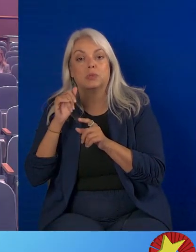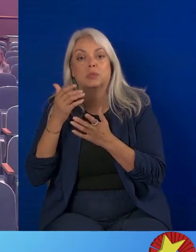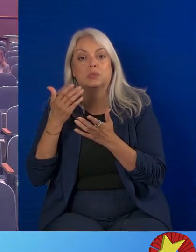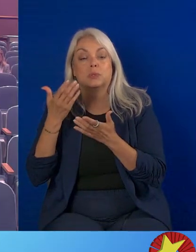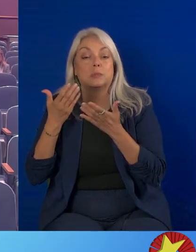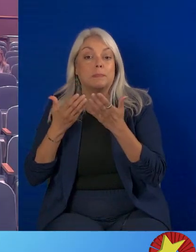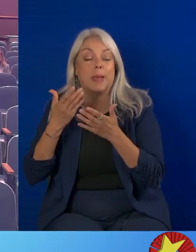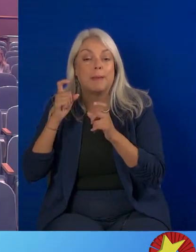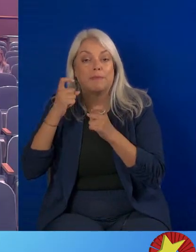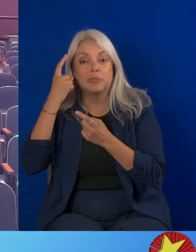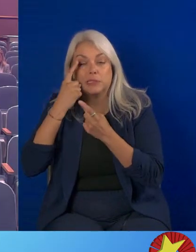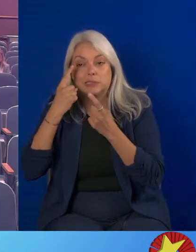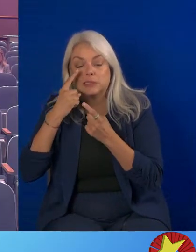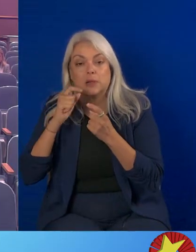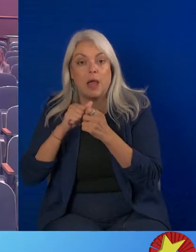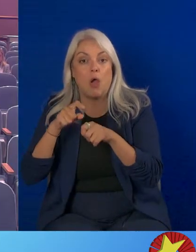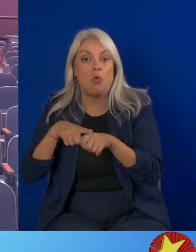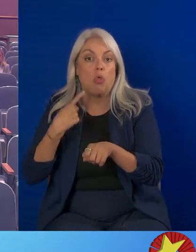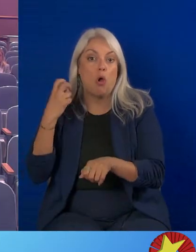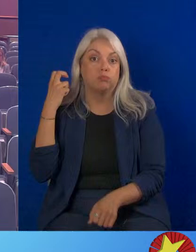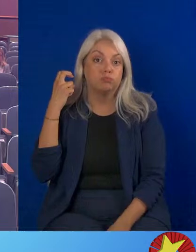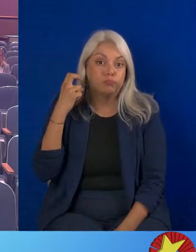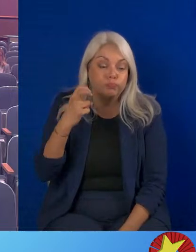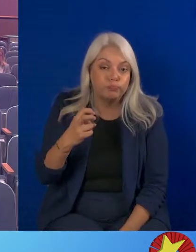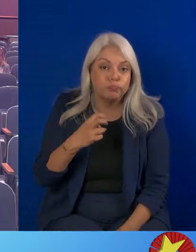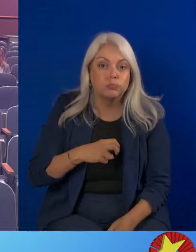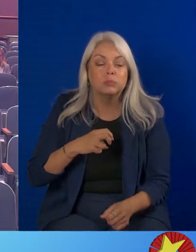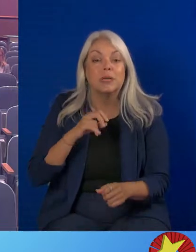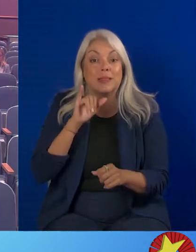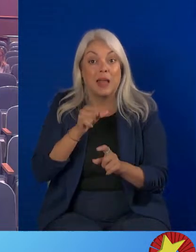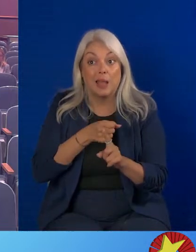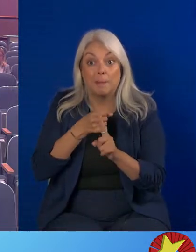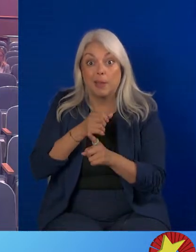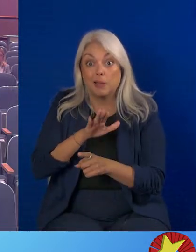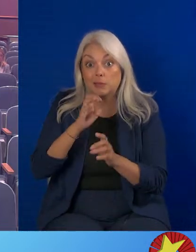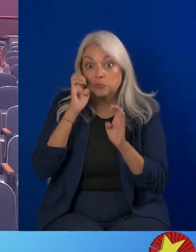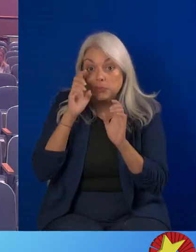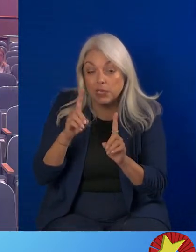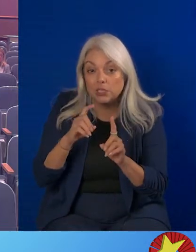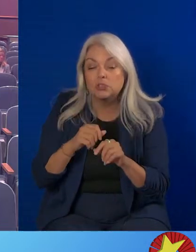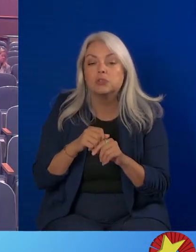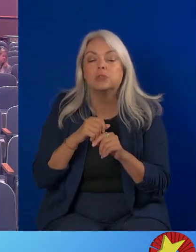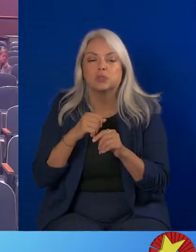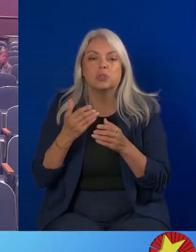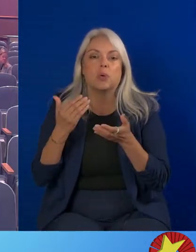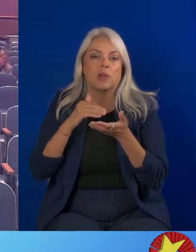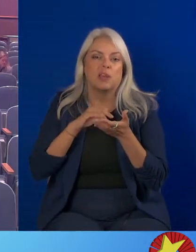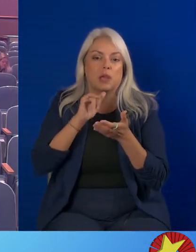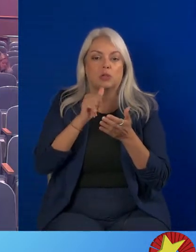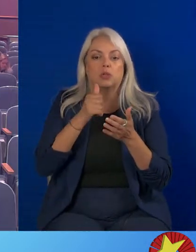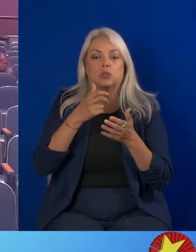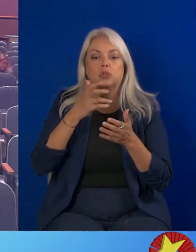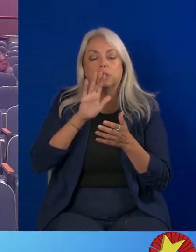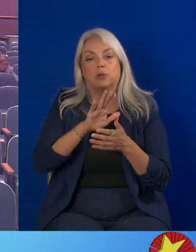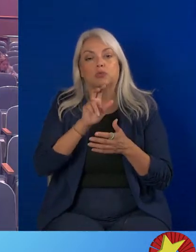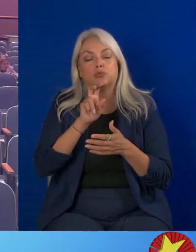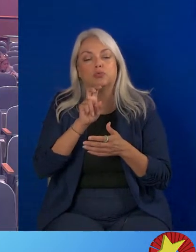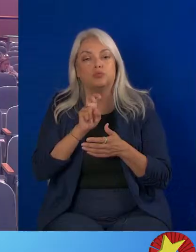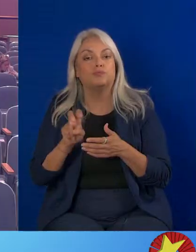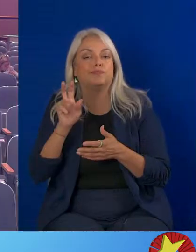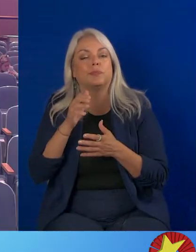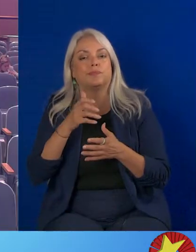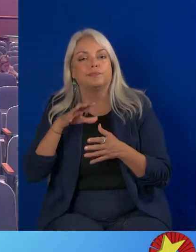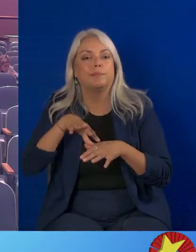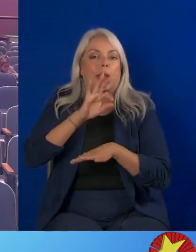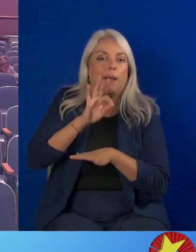of the transportation on the child's education. So transportation plans are going to be developed by the